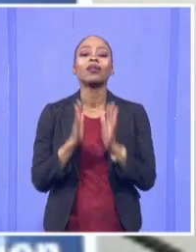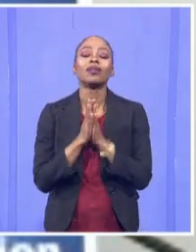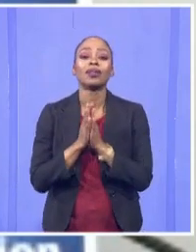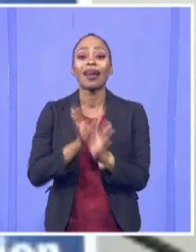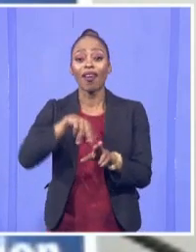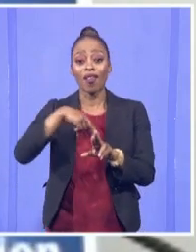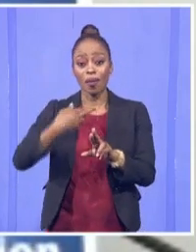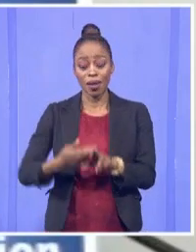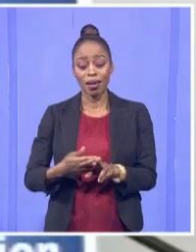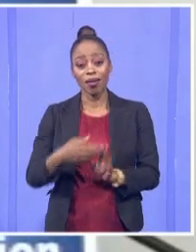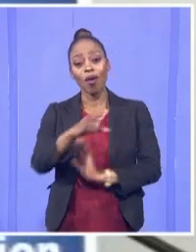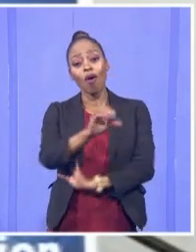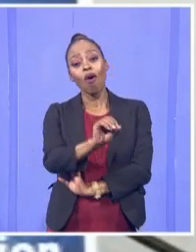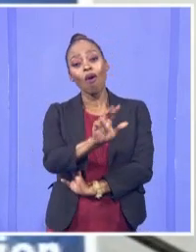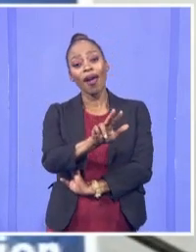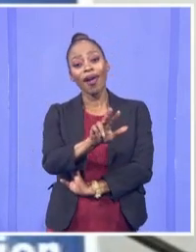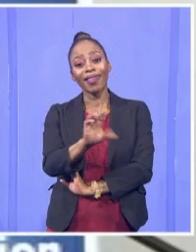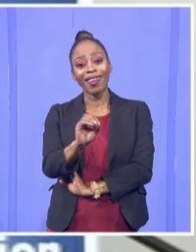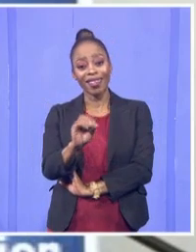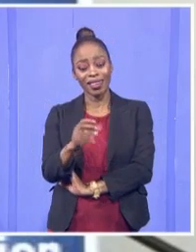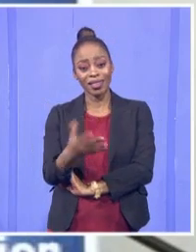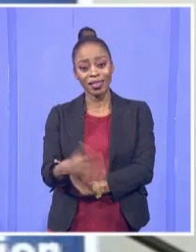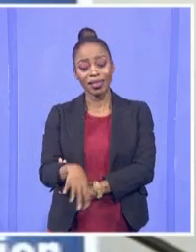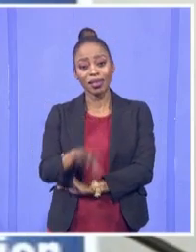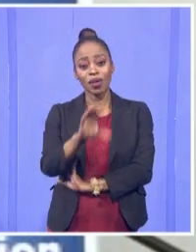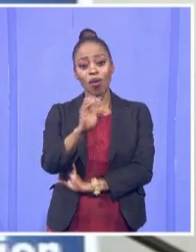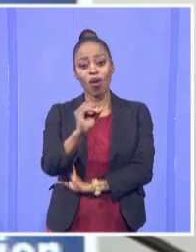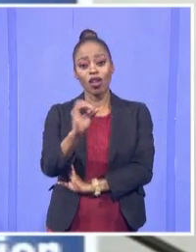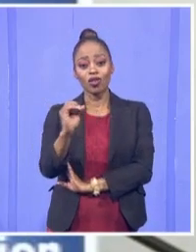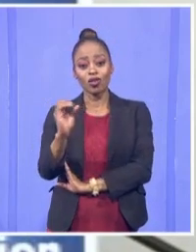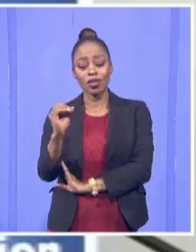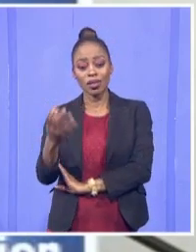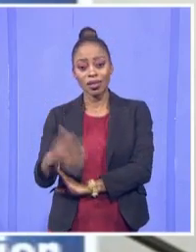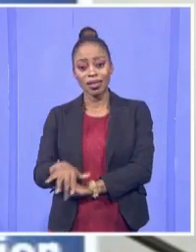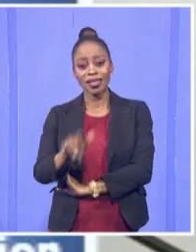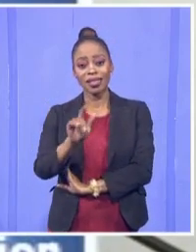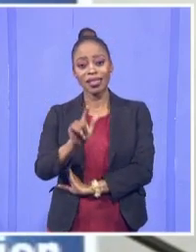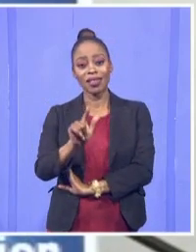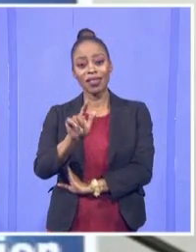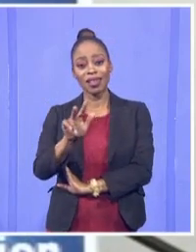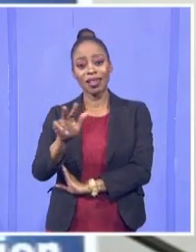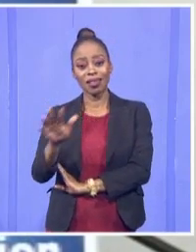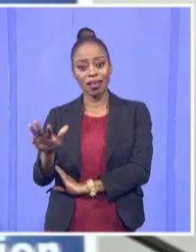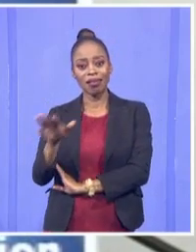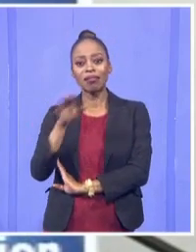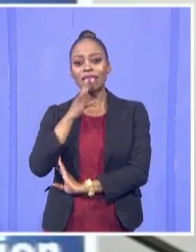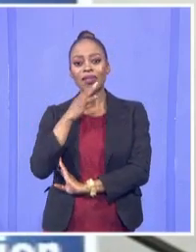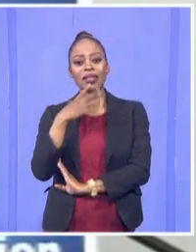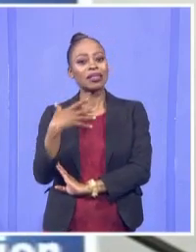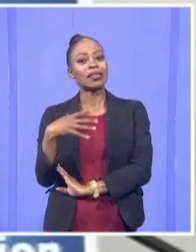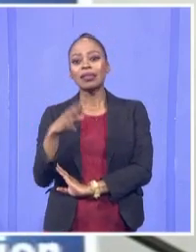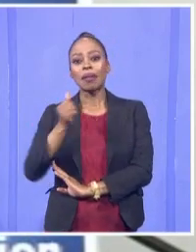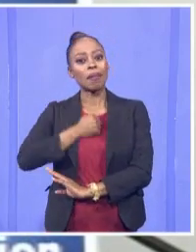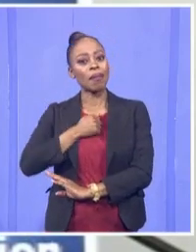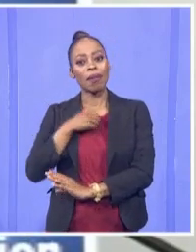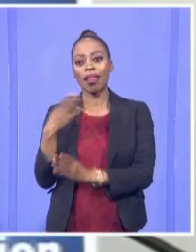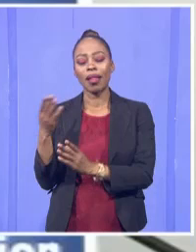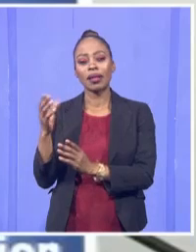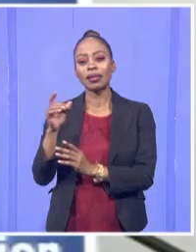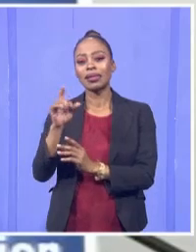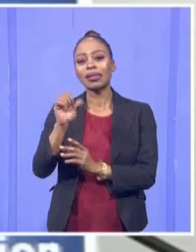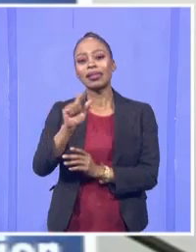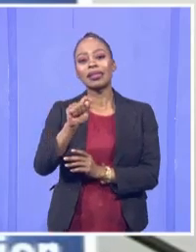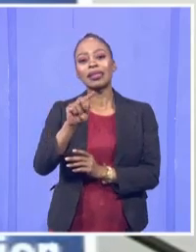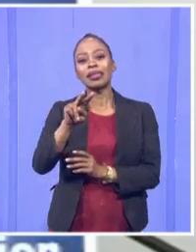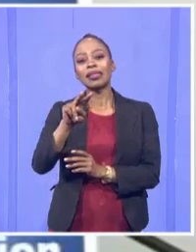The number is 0800 000 789. It's not Steve Mabona's number. It's a call